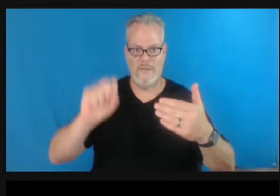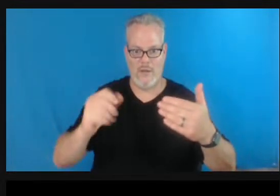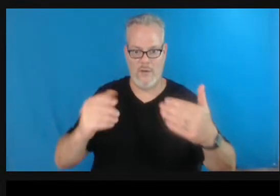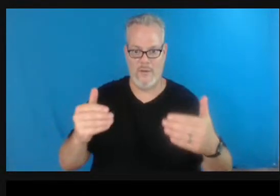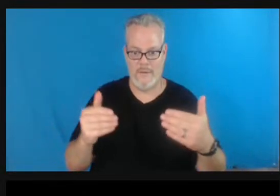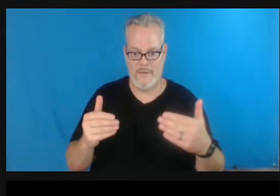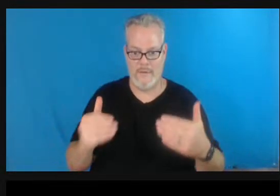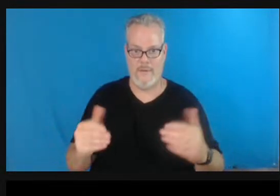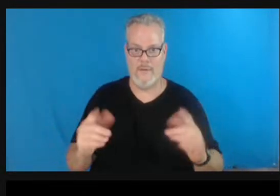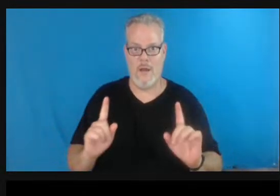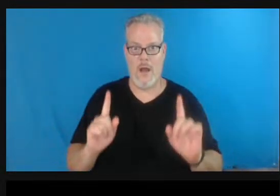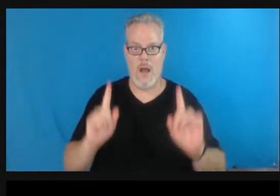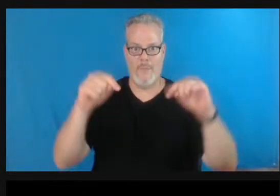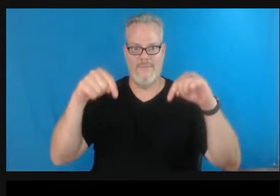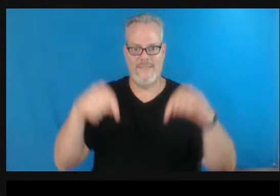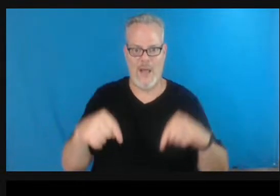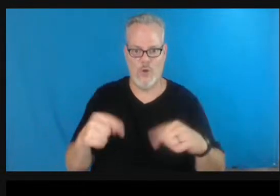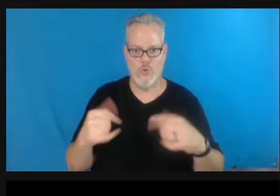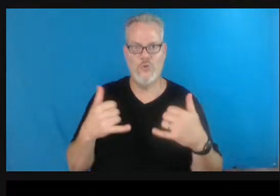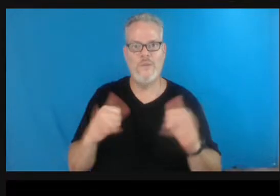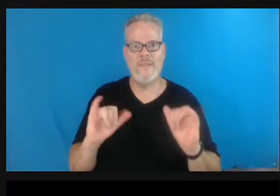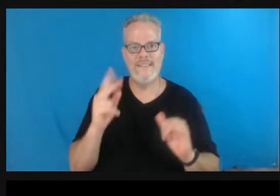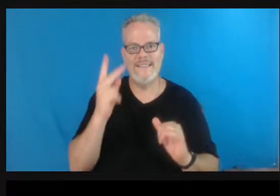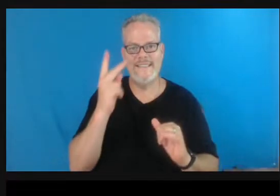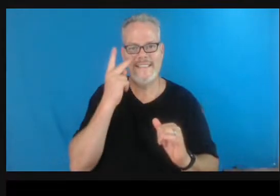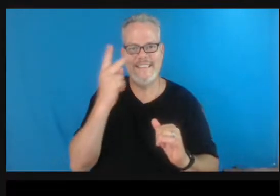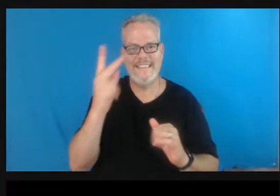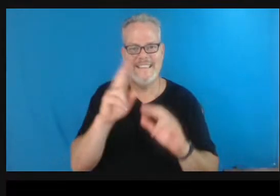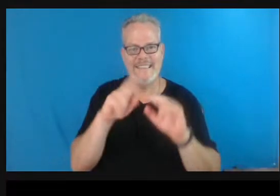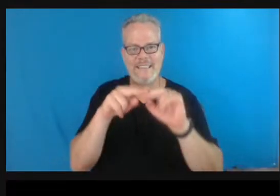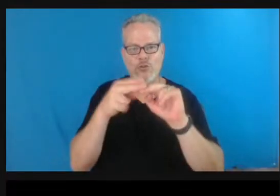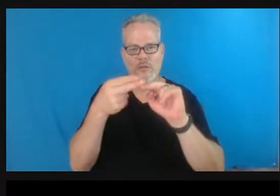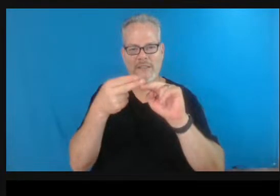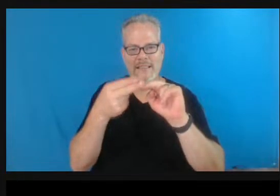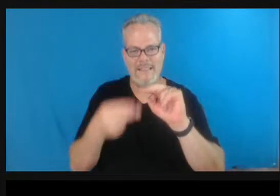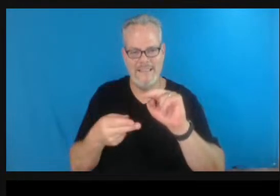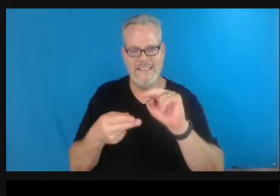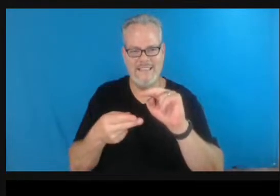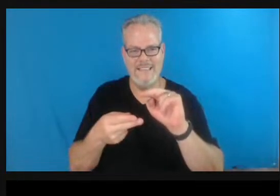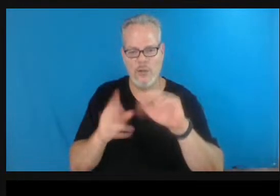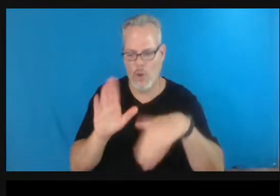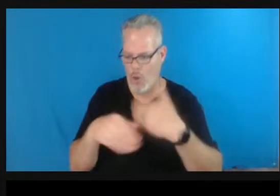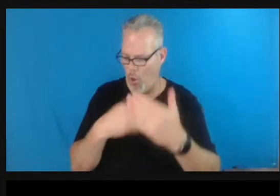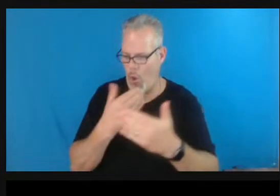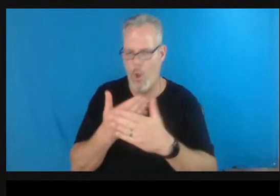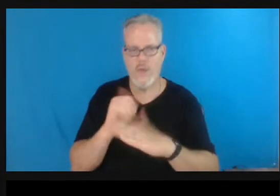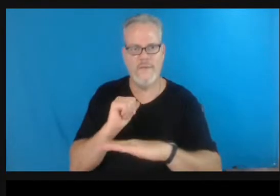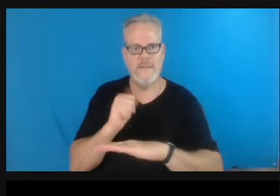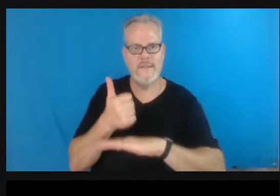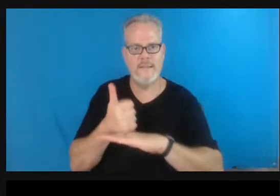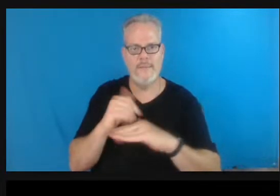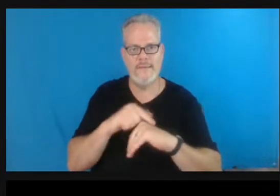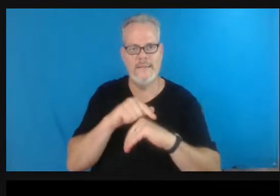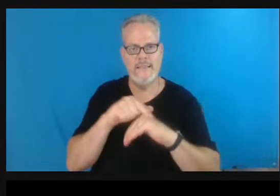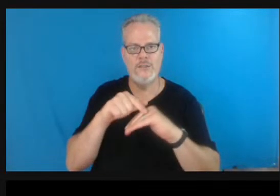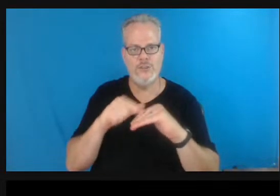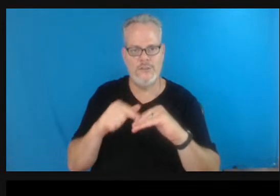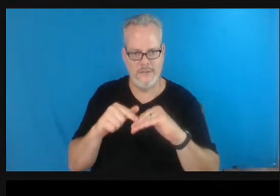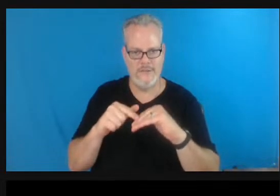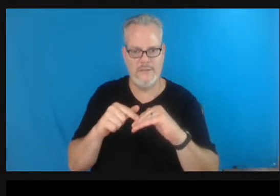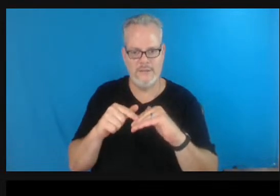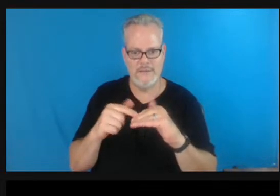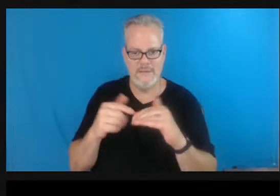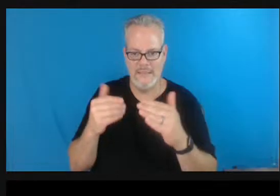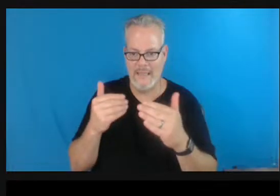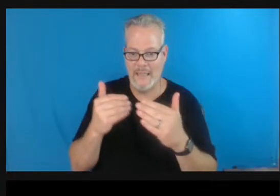can see still a slight decrease in elevation and all the summit stations, getting close